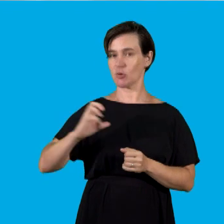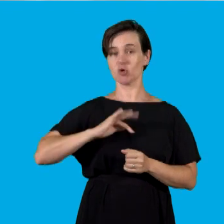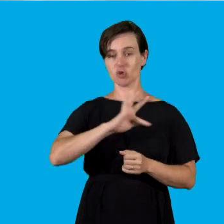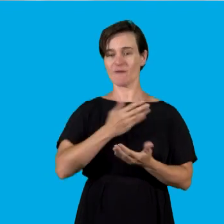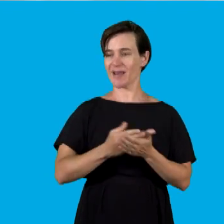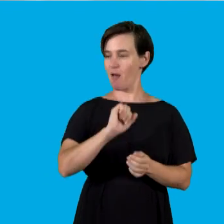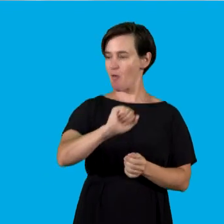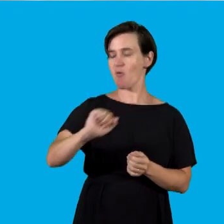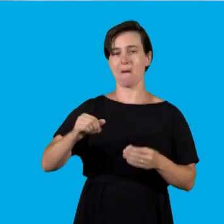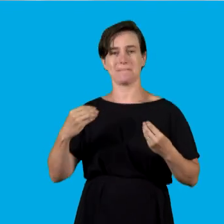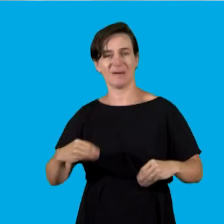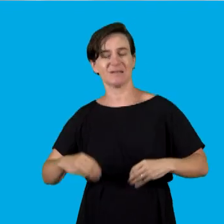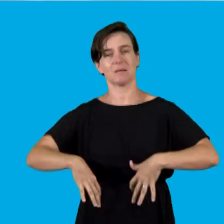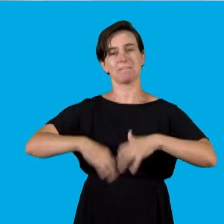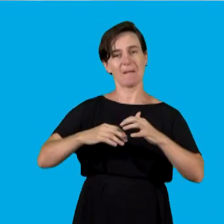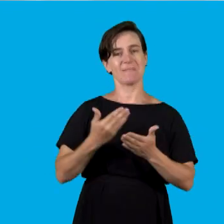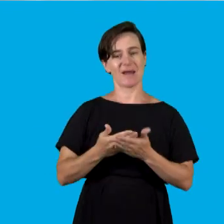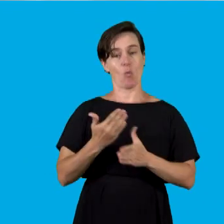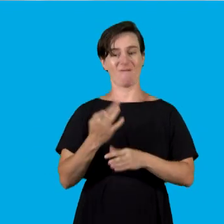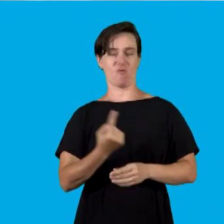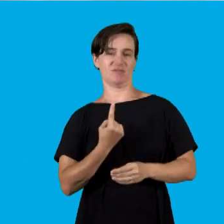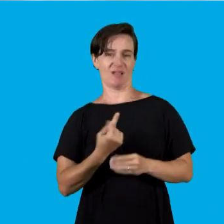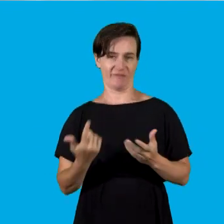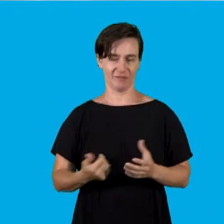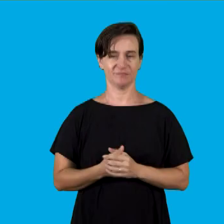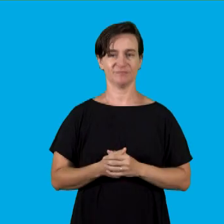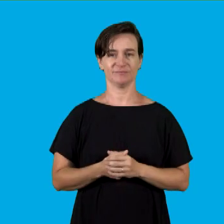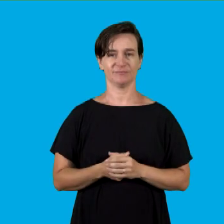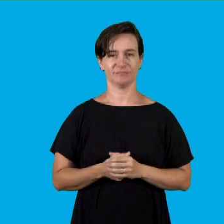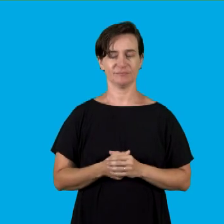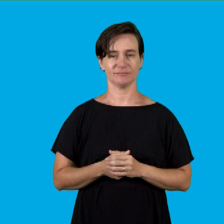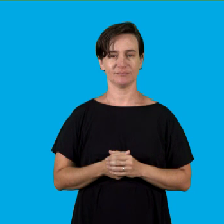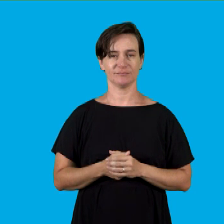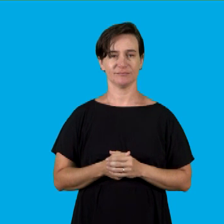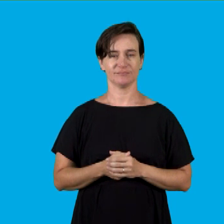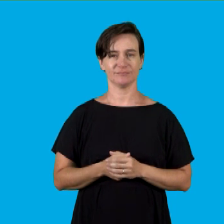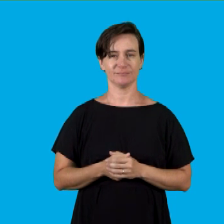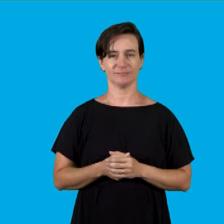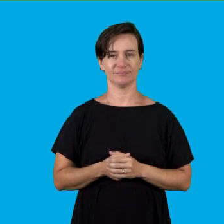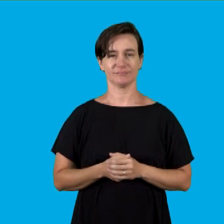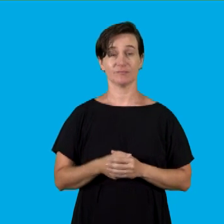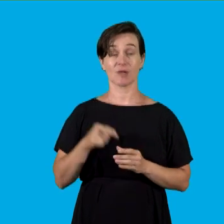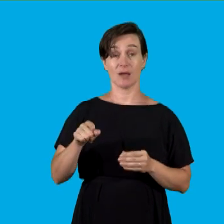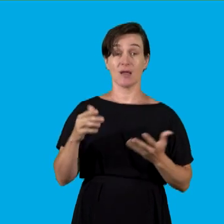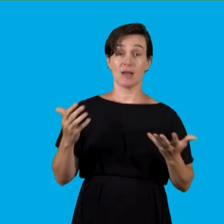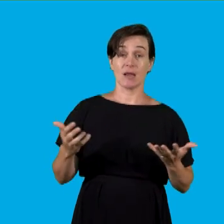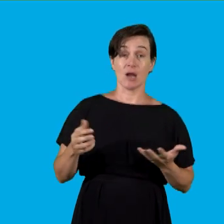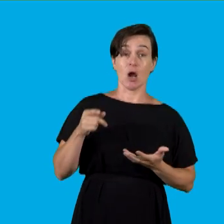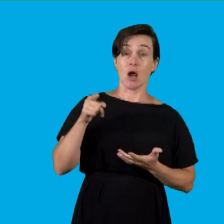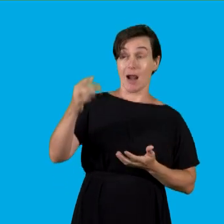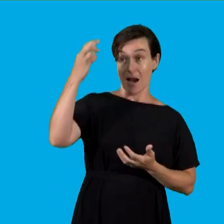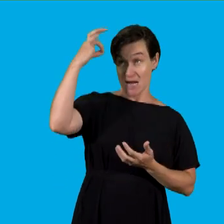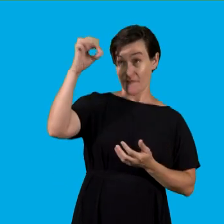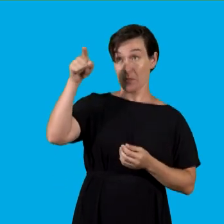start businesses, their own businesses, and be self-employed and get an income. Support